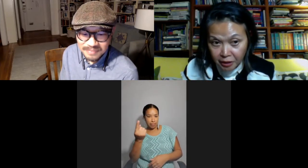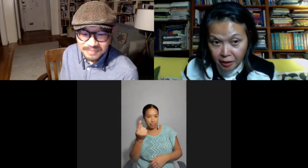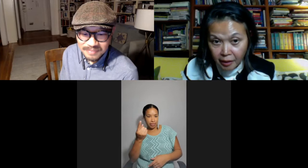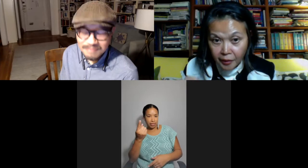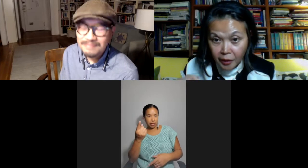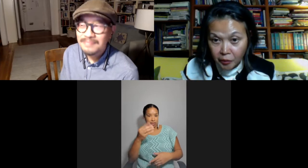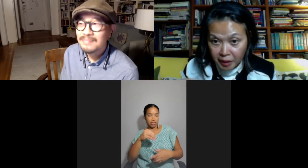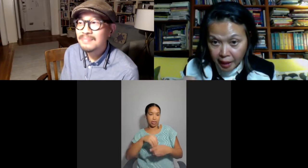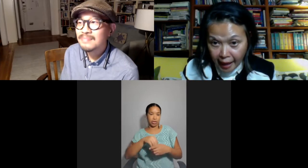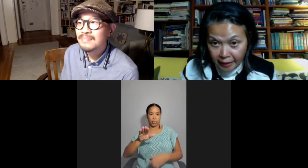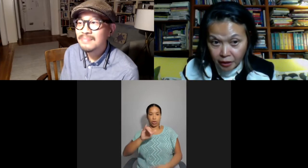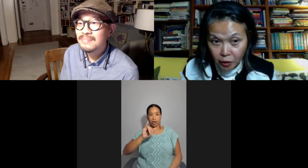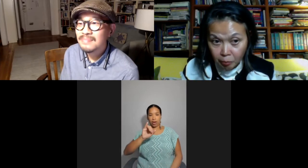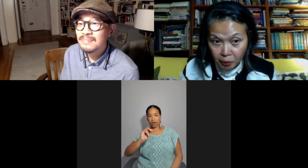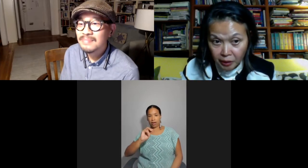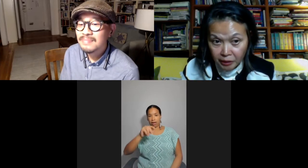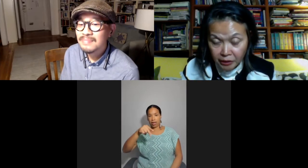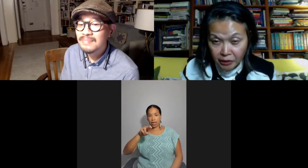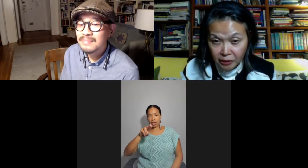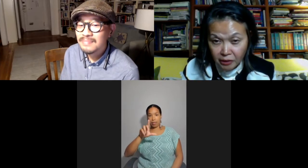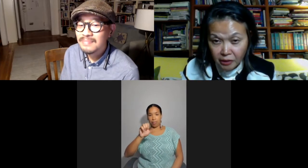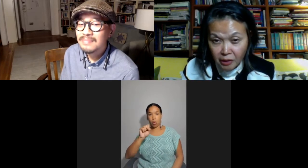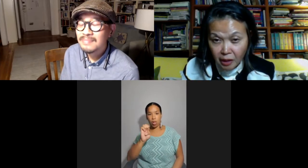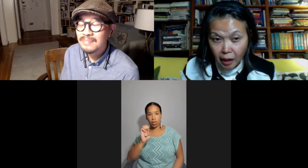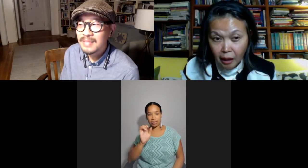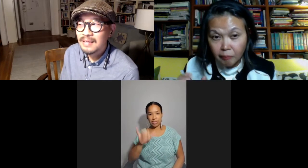pleasure that a reader has in your books.